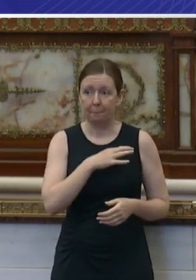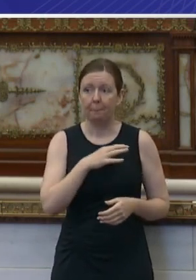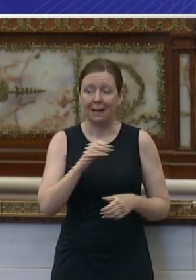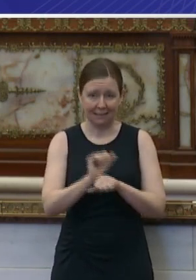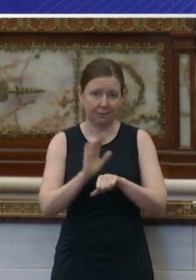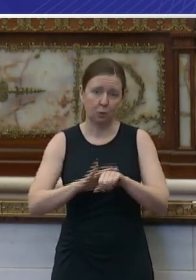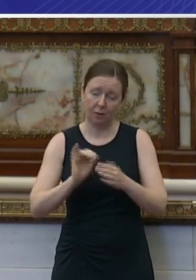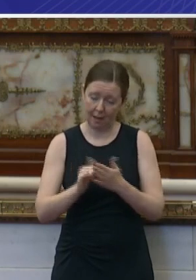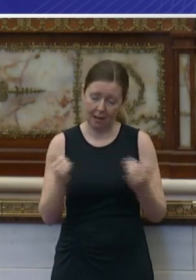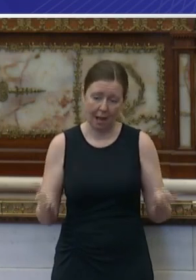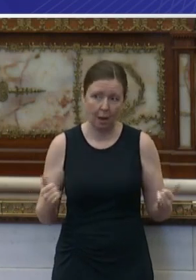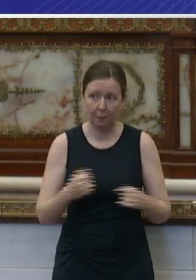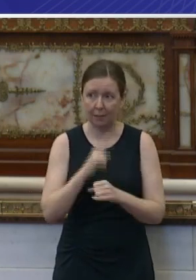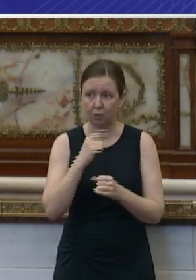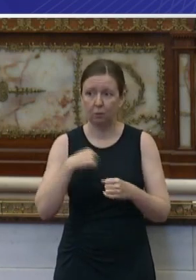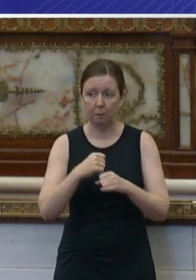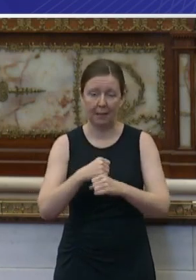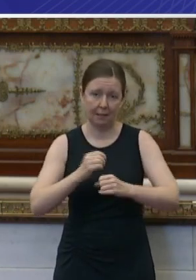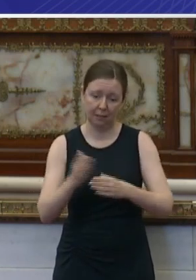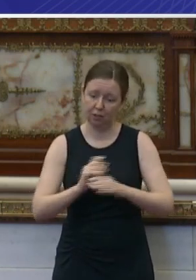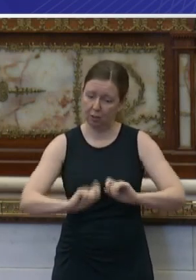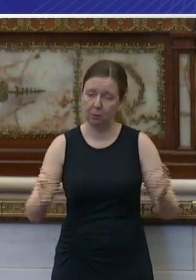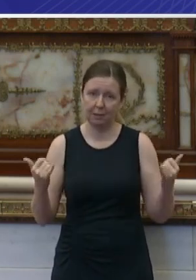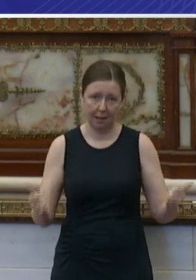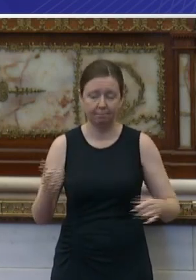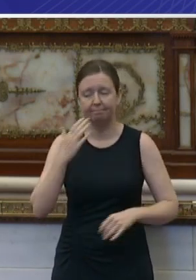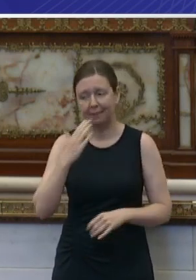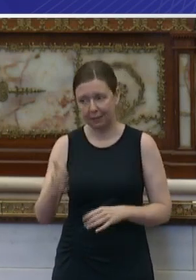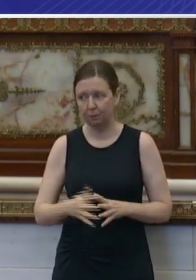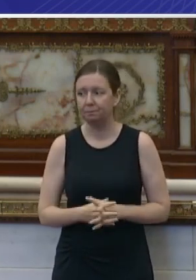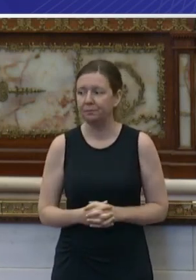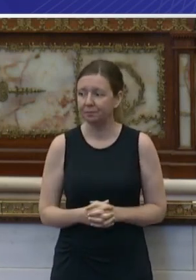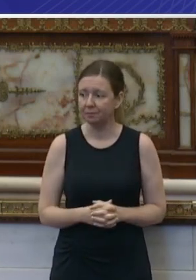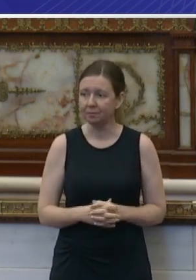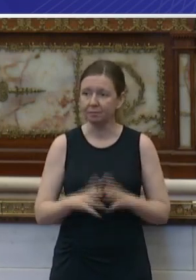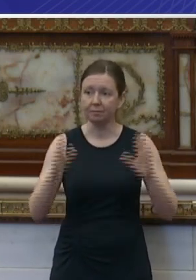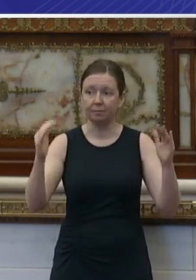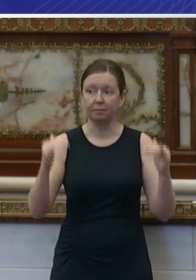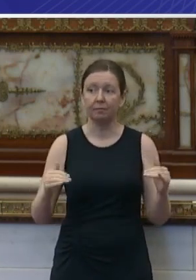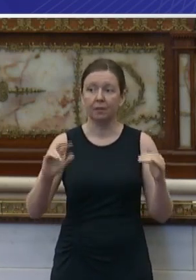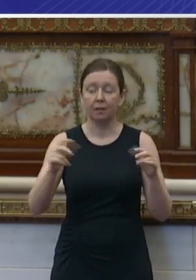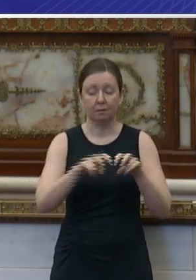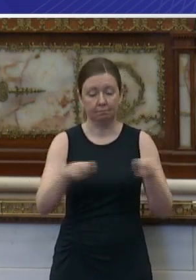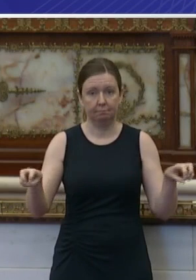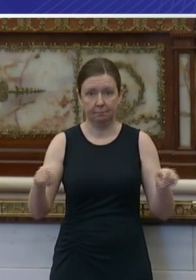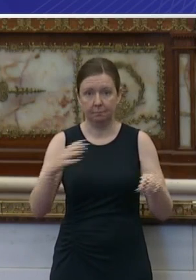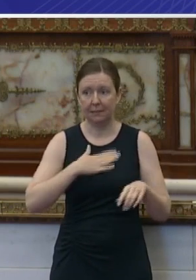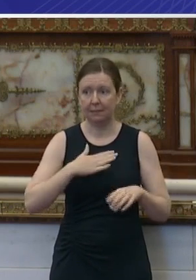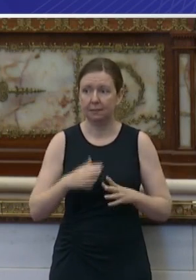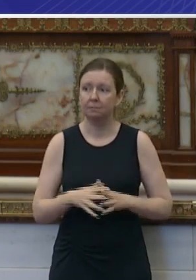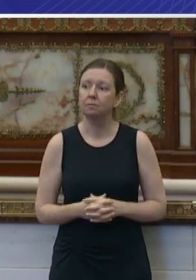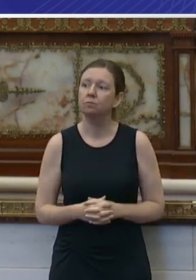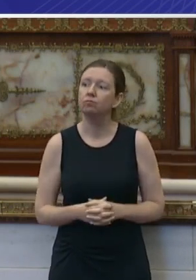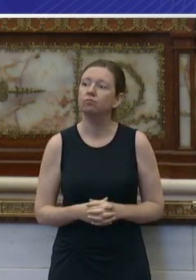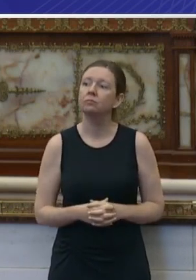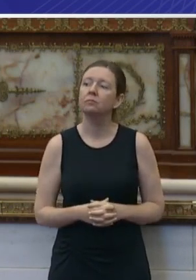is working on making sure it's shareable now. Very good. Very good. Thank you. If we could have the clerk call the next panel forward.